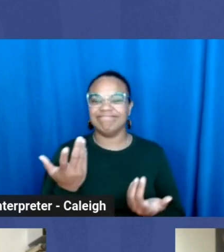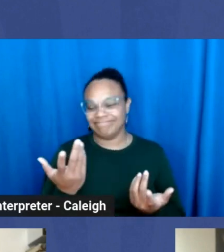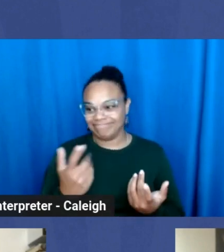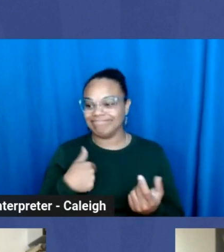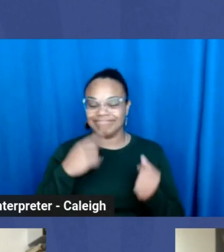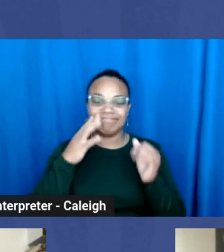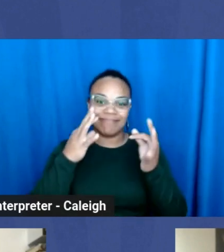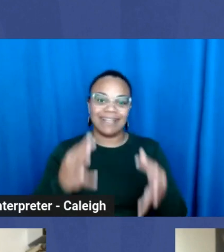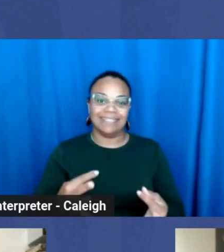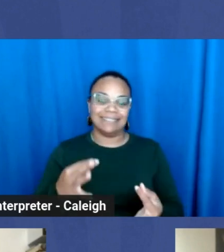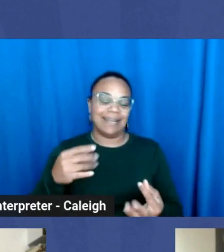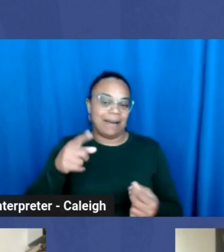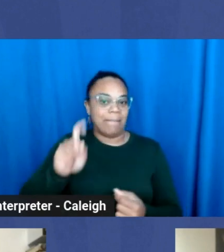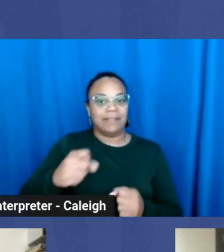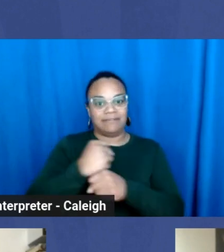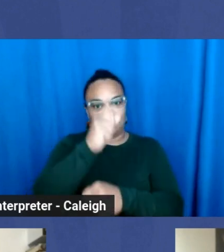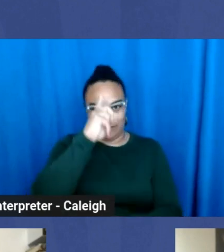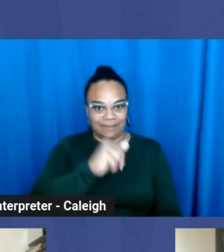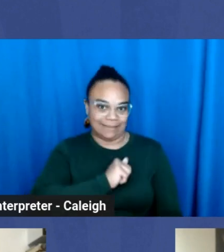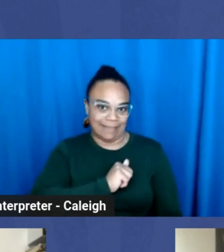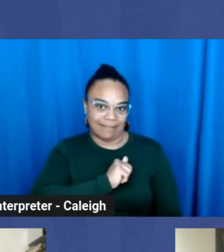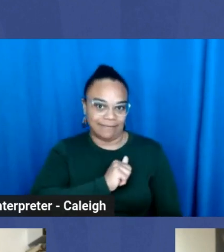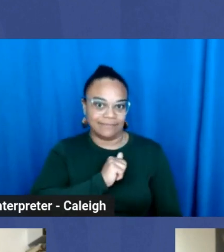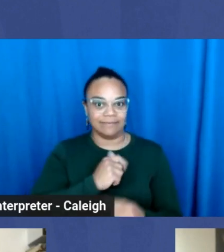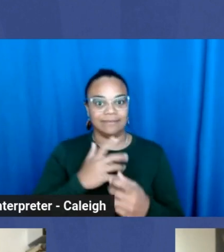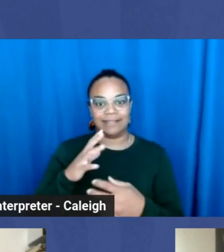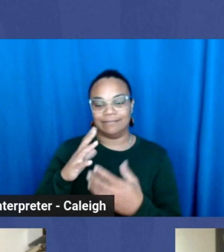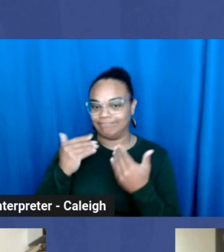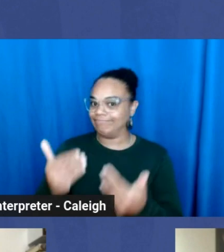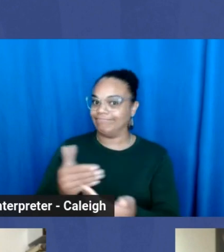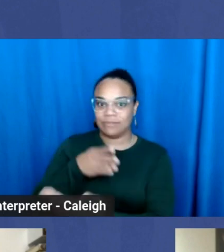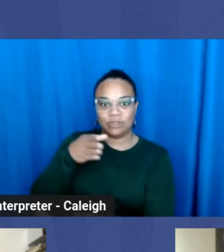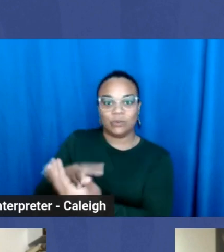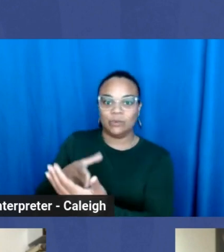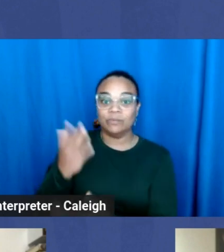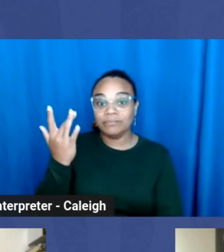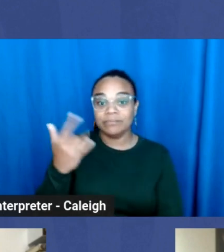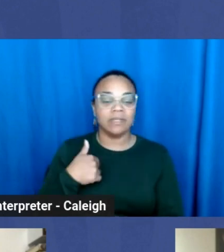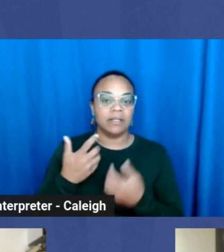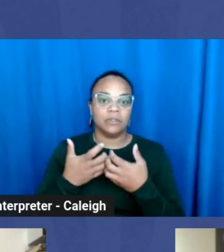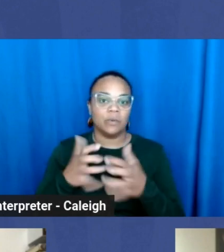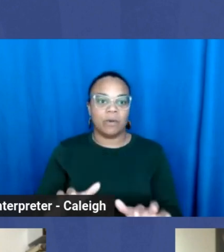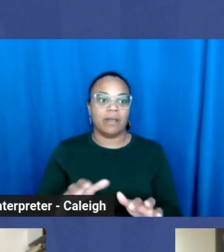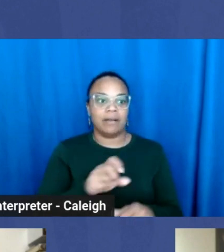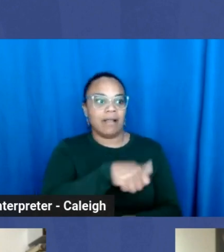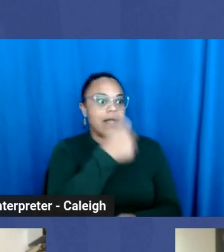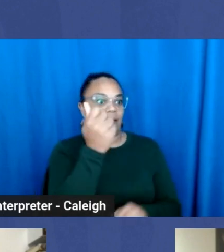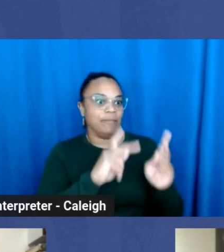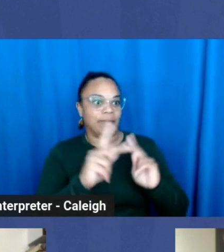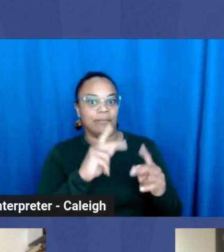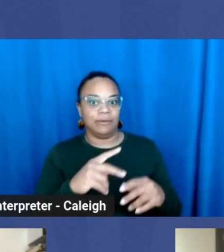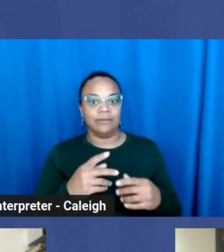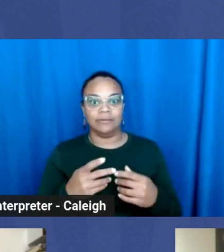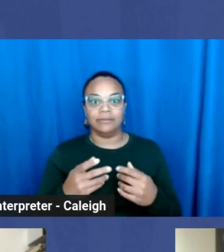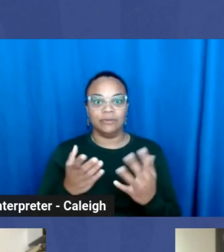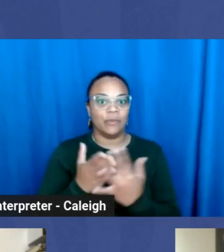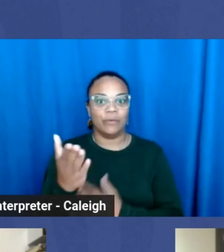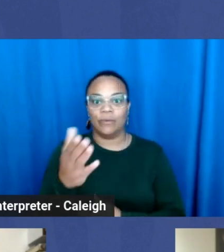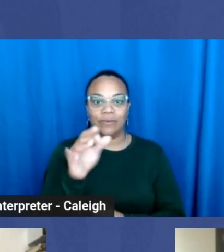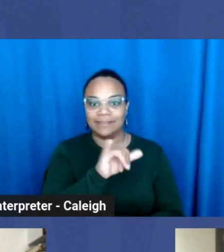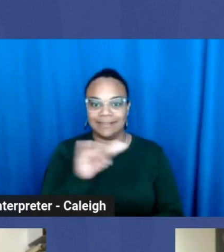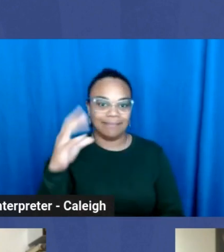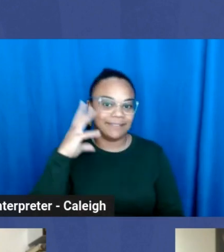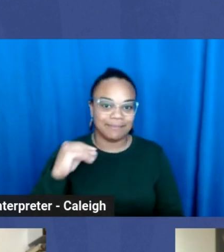to stick up for myself and engage in this lawsuit, because I don't want anyone to ever have to go through this.